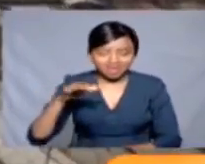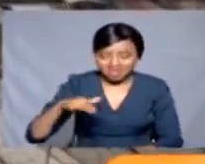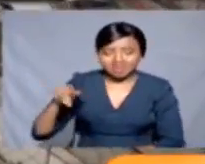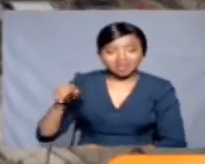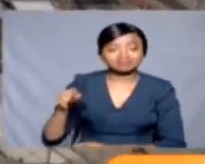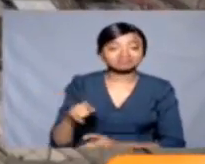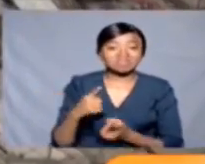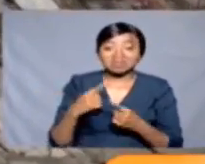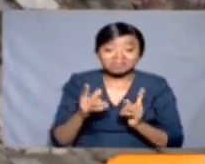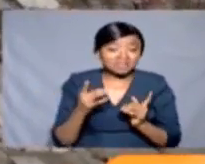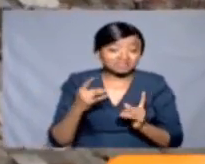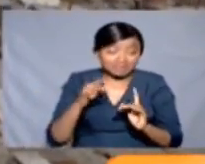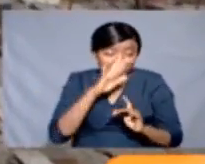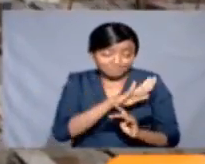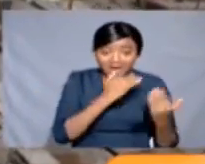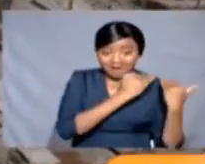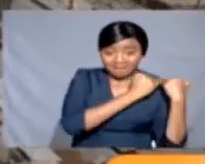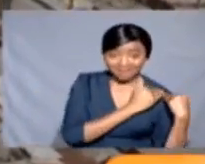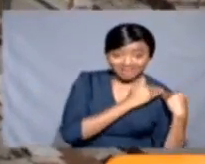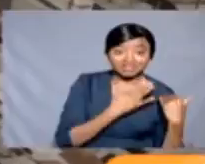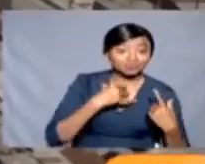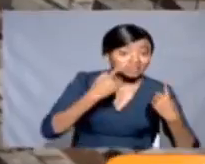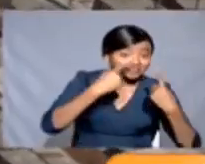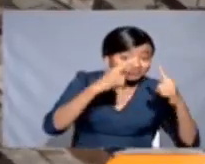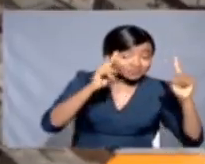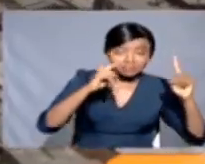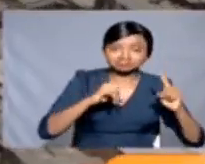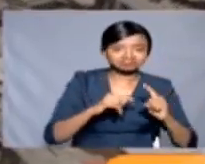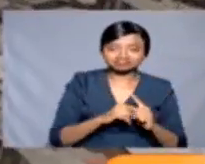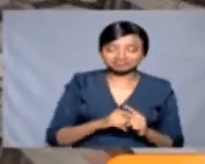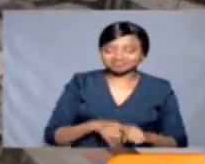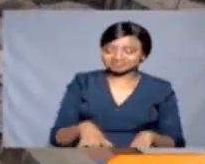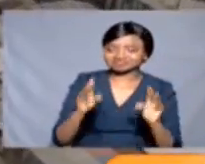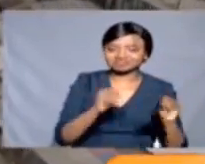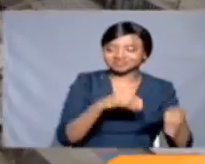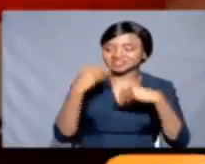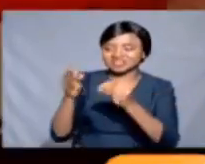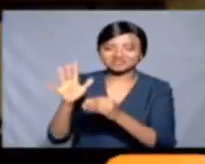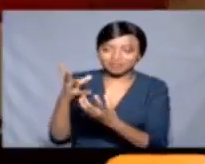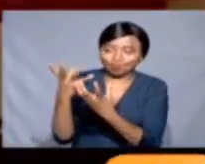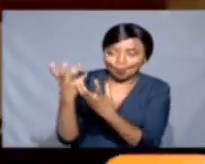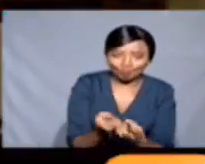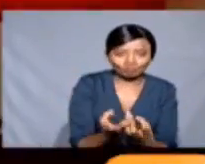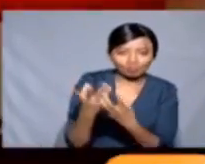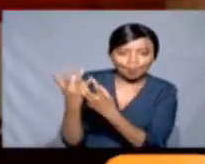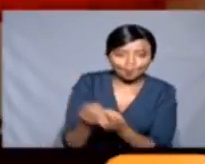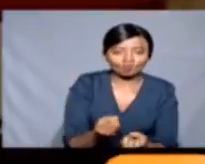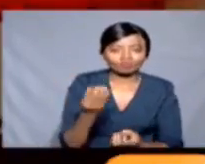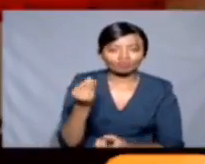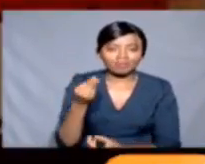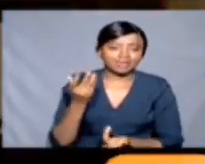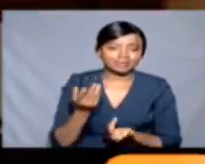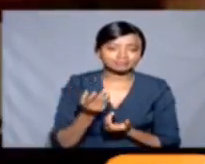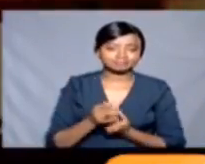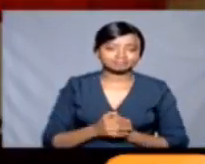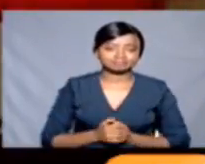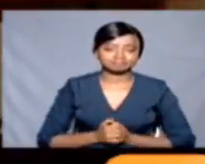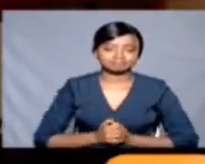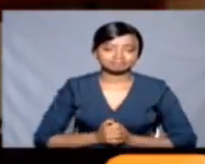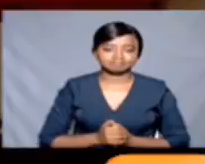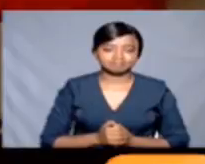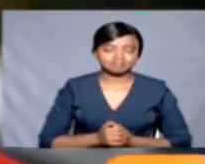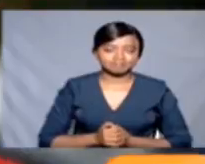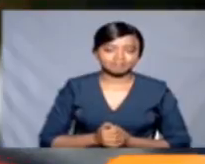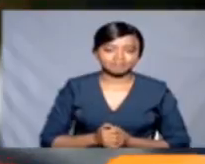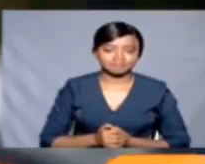but rather than fulfill their mandate, they end up turning these factories into cash cow, getting rich at the expense of